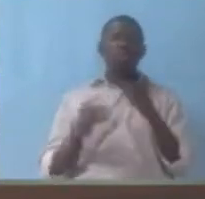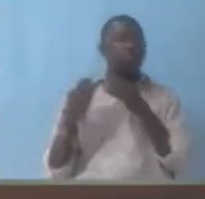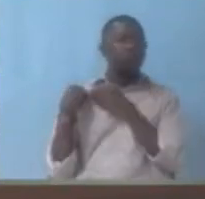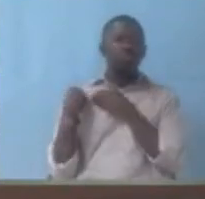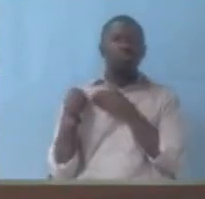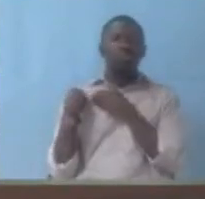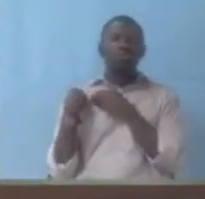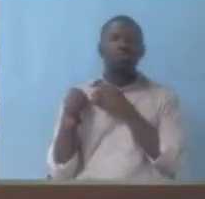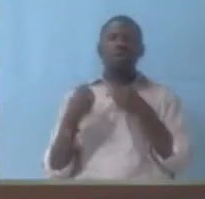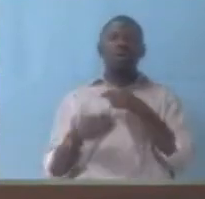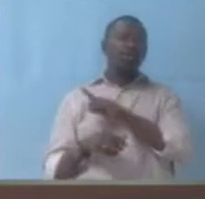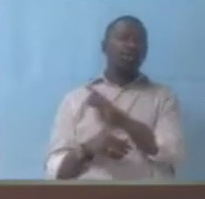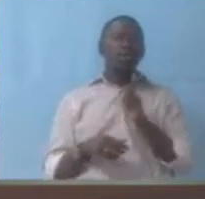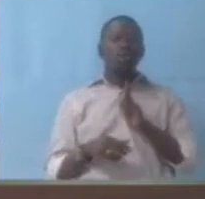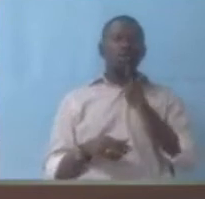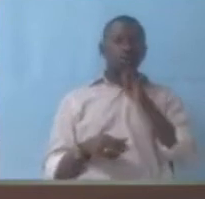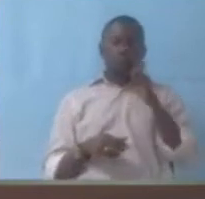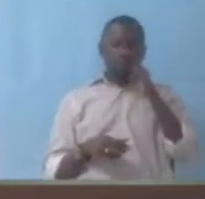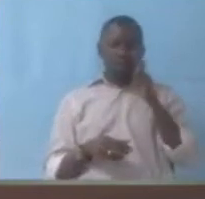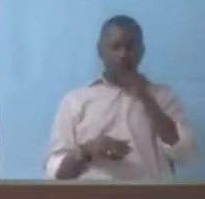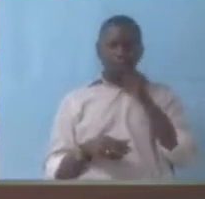for those of us who try to stabilize